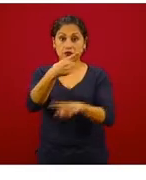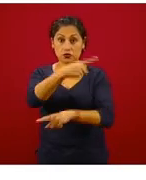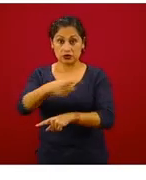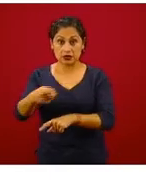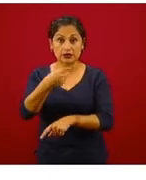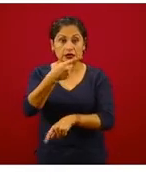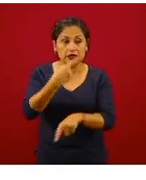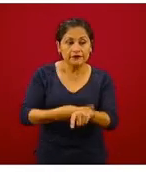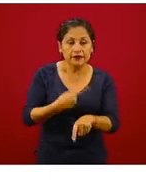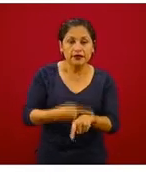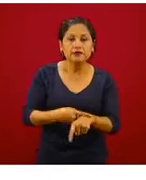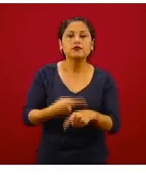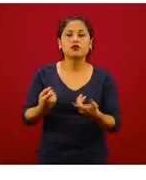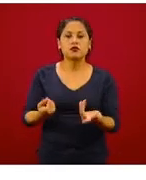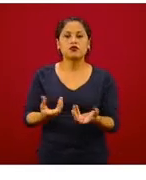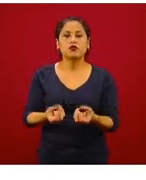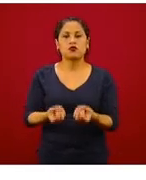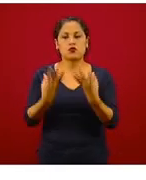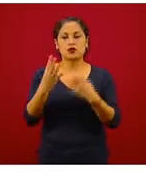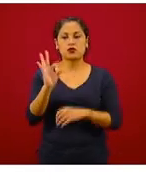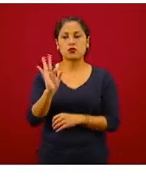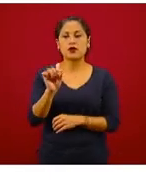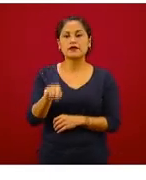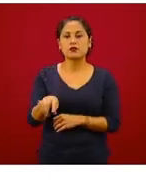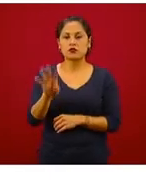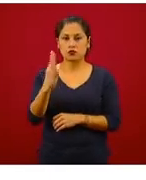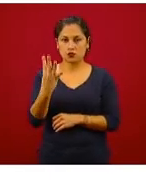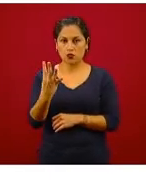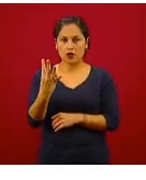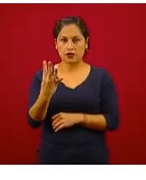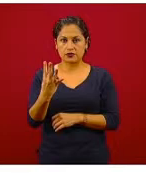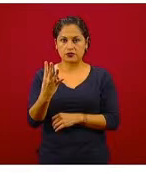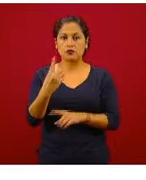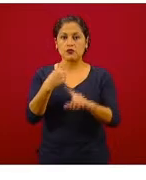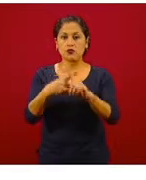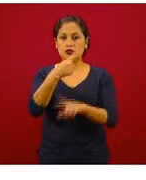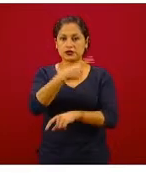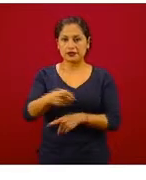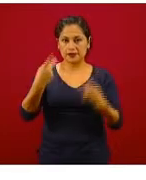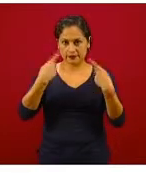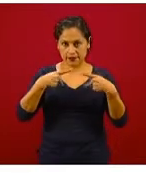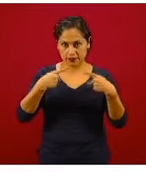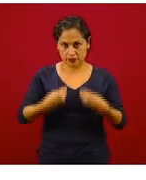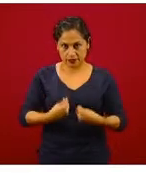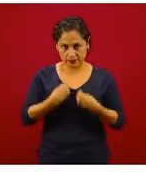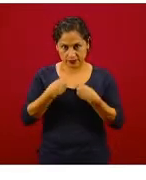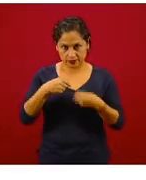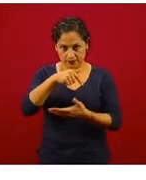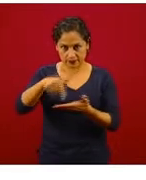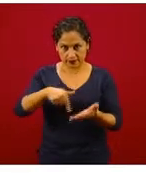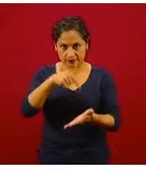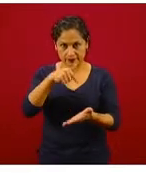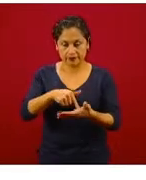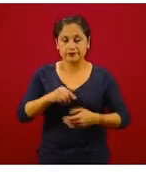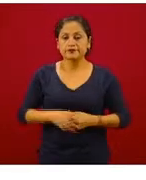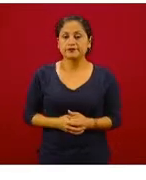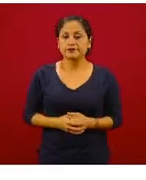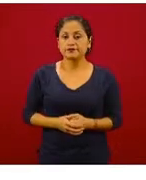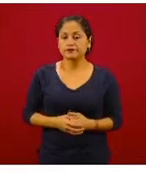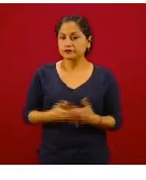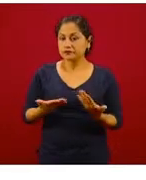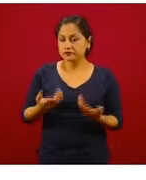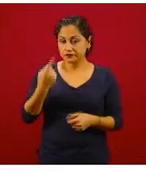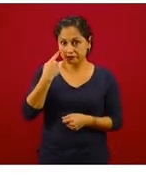talks about the number of cases for 100,000 inhabitants. And right now we're at 40.4% for the